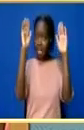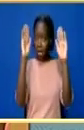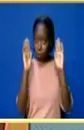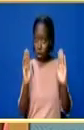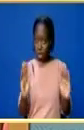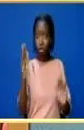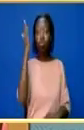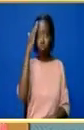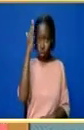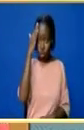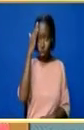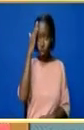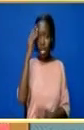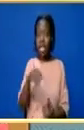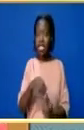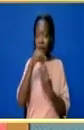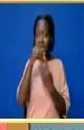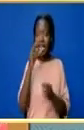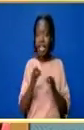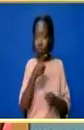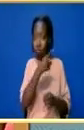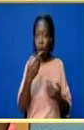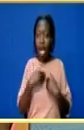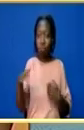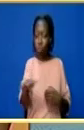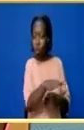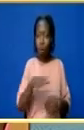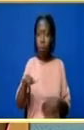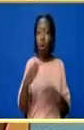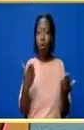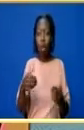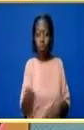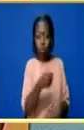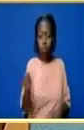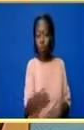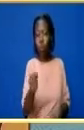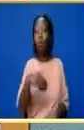note. Especially those of us who have compounds that we know that we sweep every day.